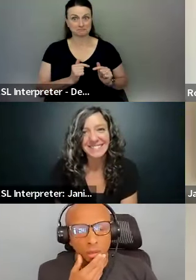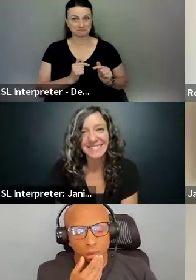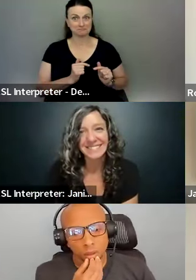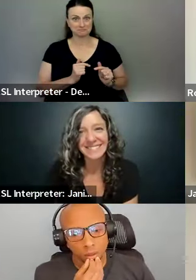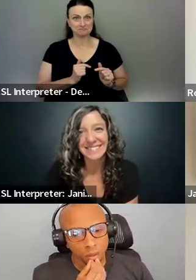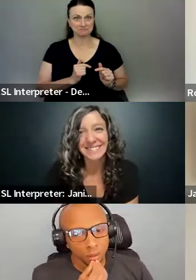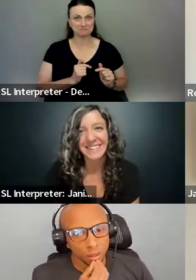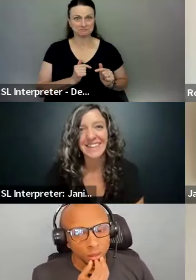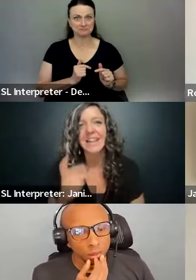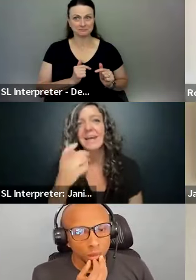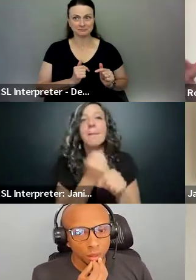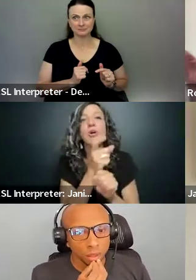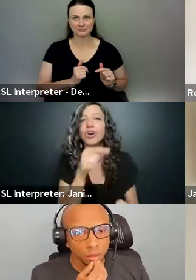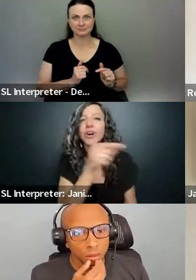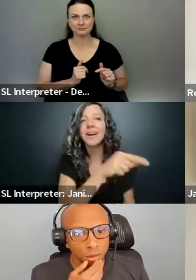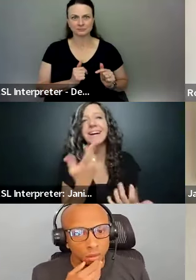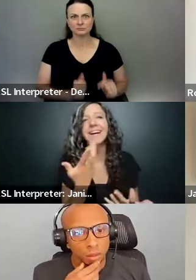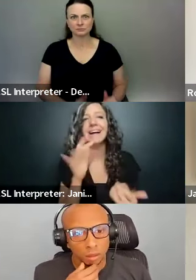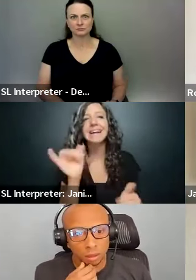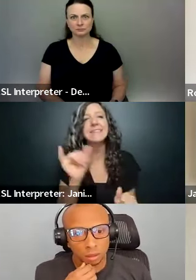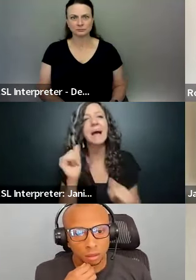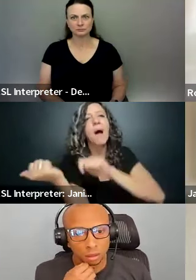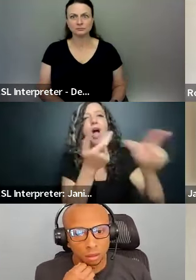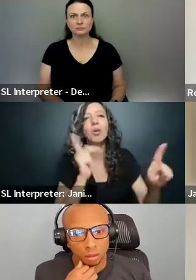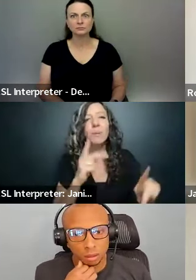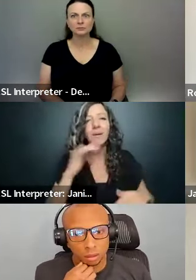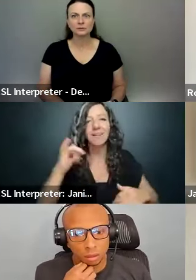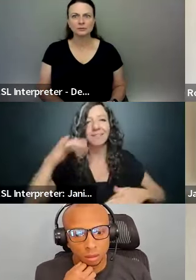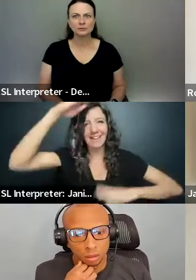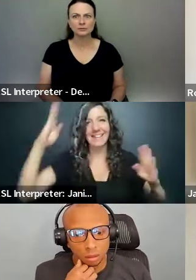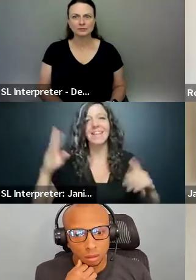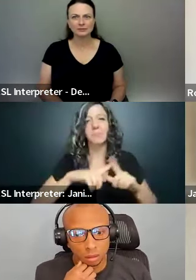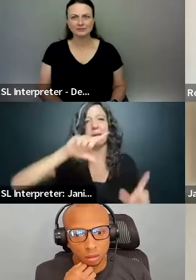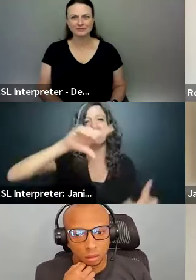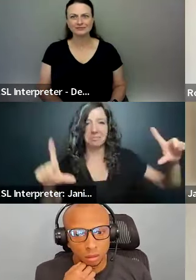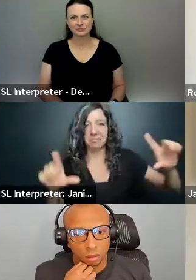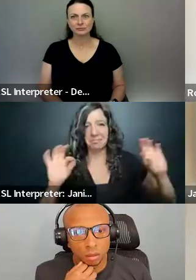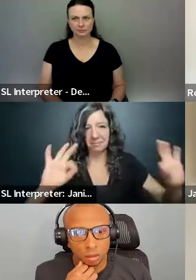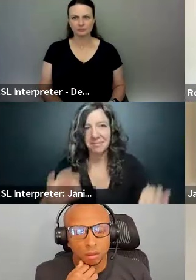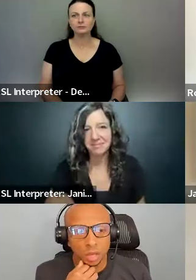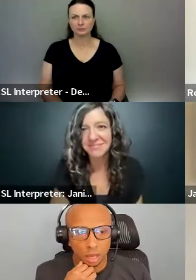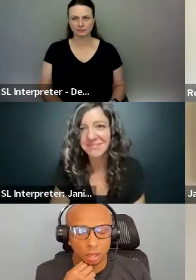the screen, right? It's still the traditional, like that people are used to. Yeah